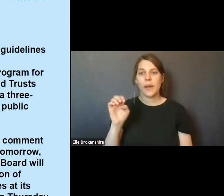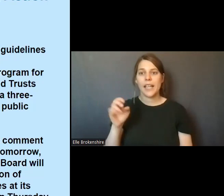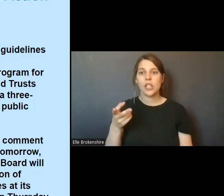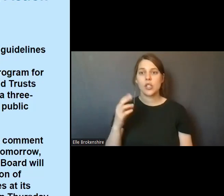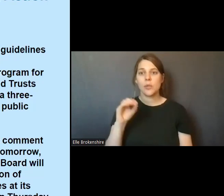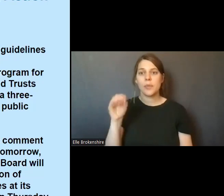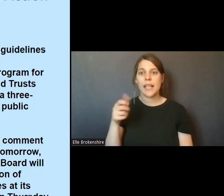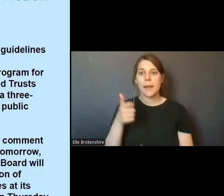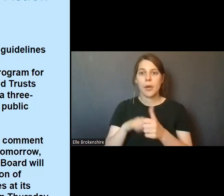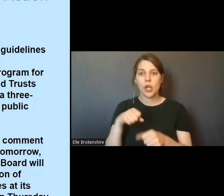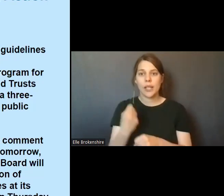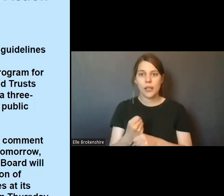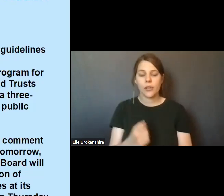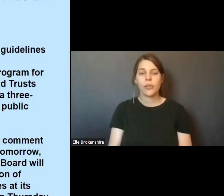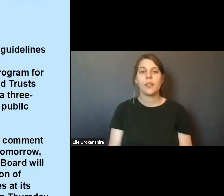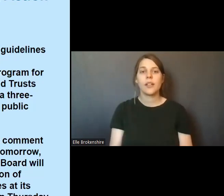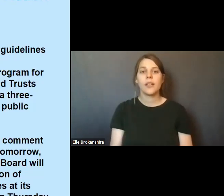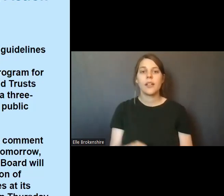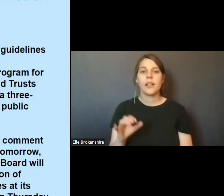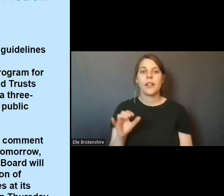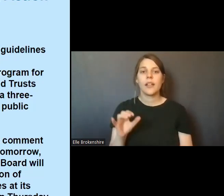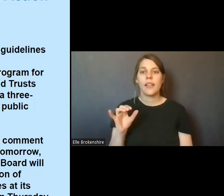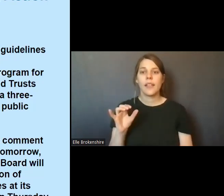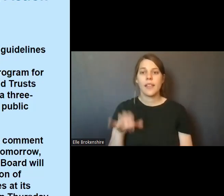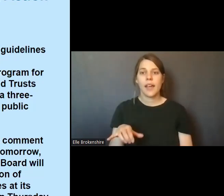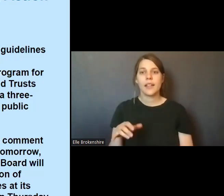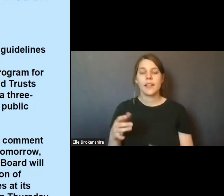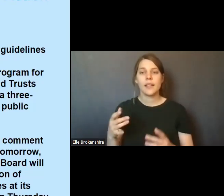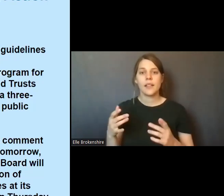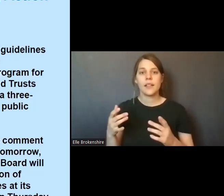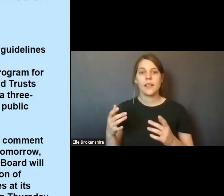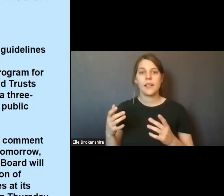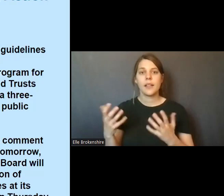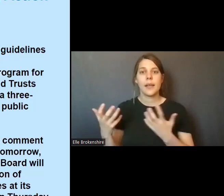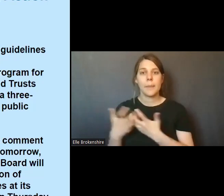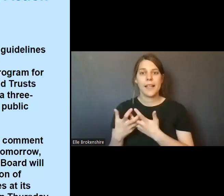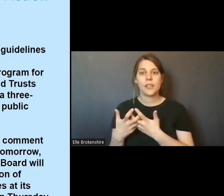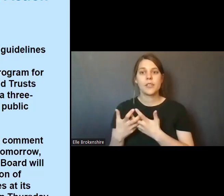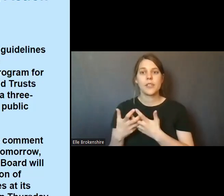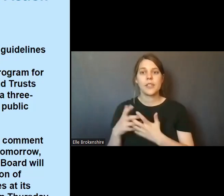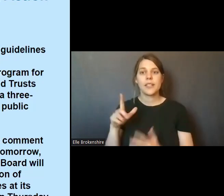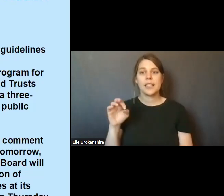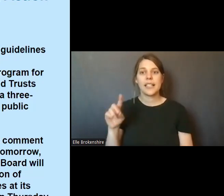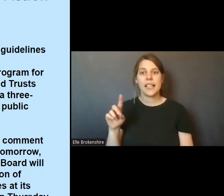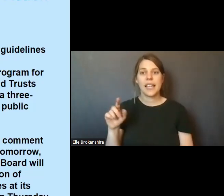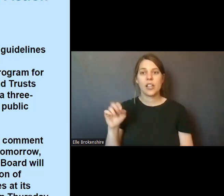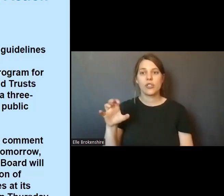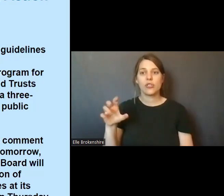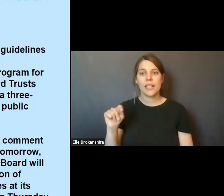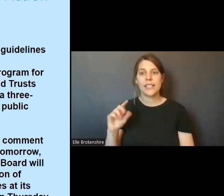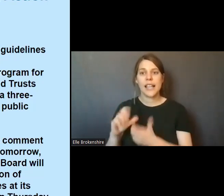year. And that's in line with how land trusts are operating right now. But if we hear